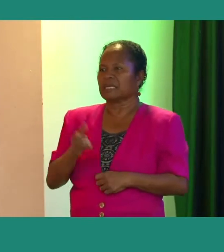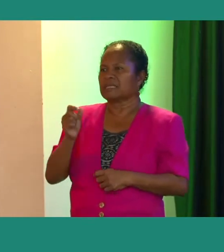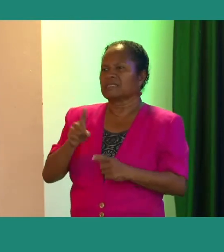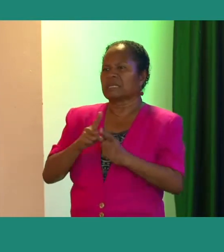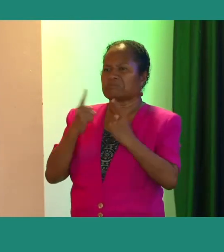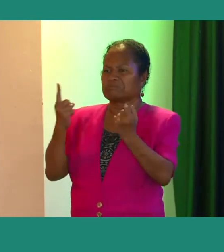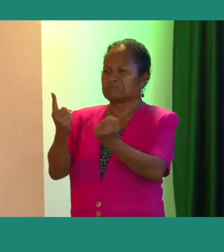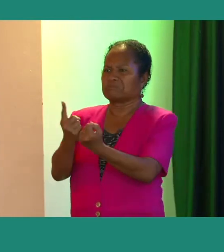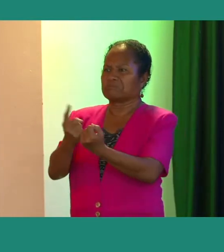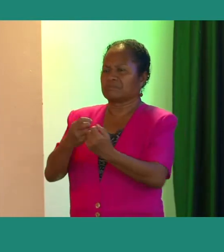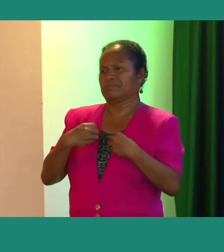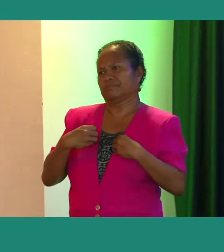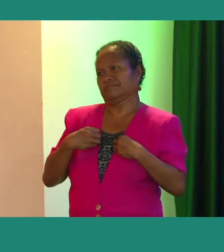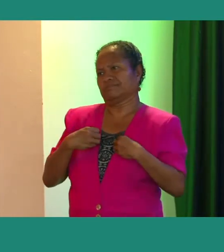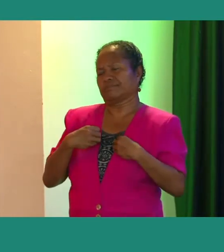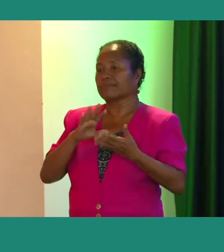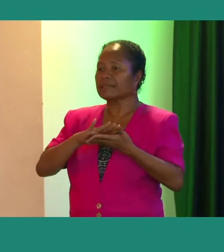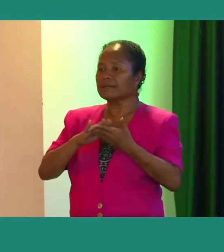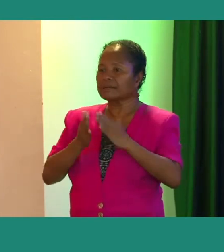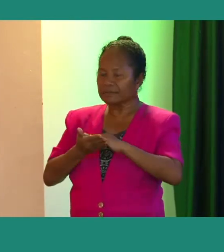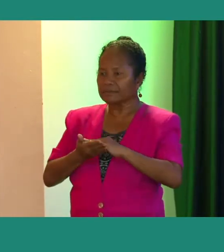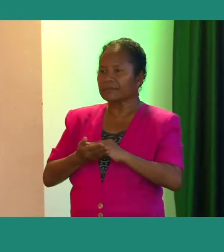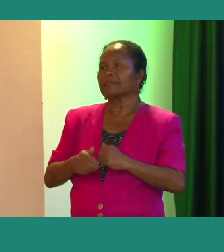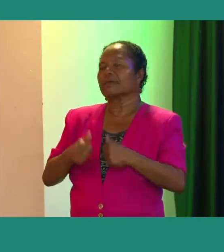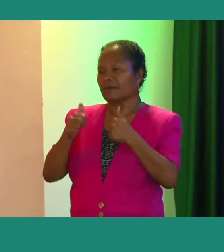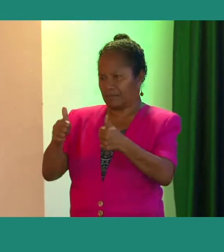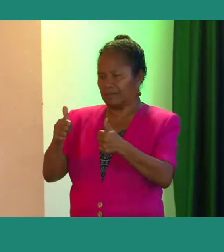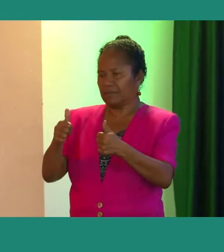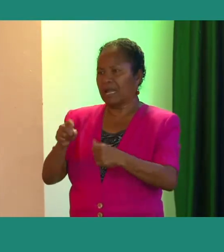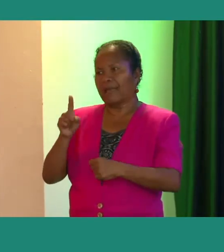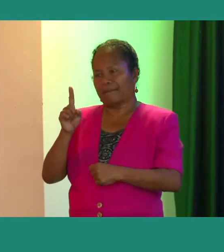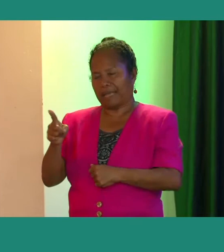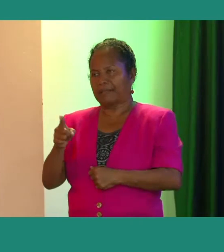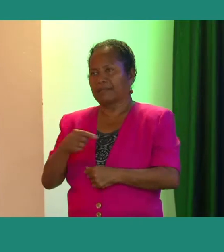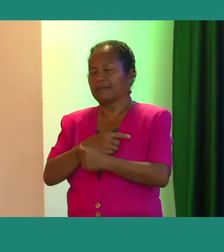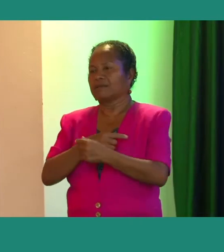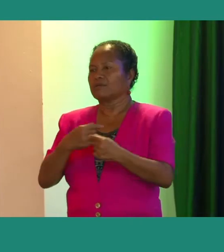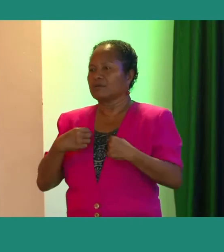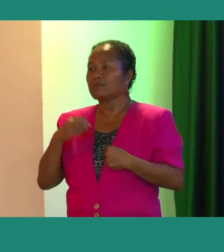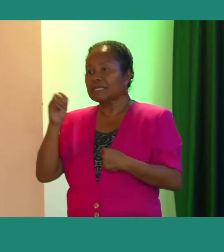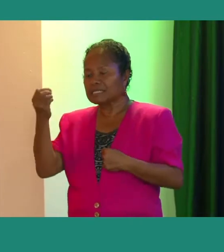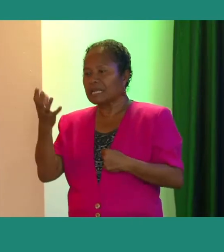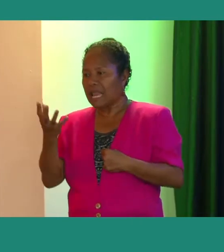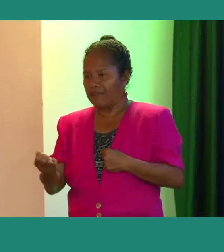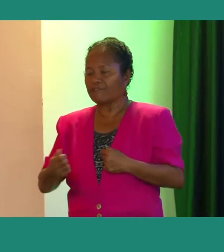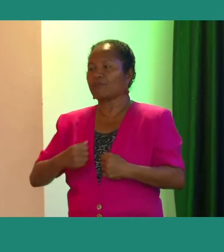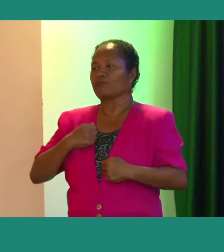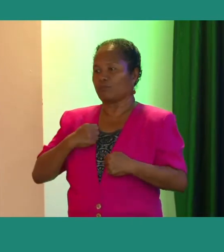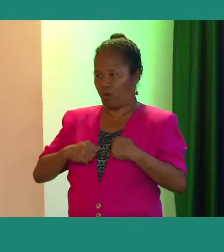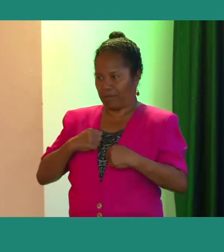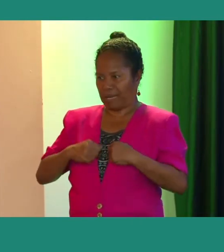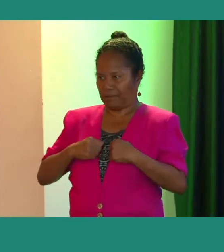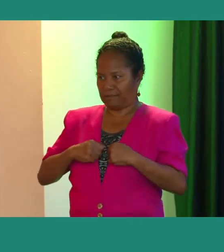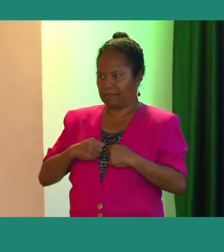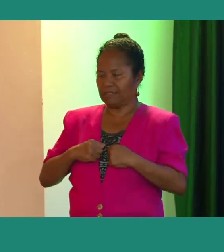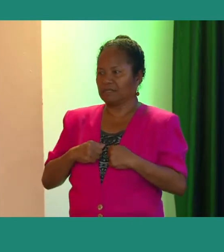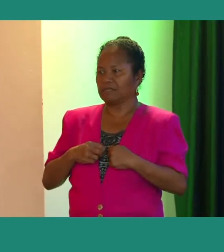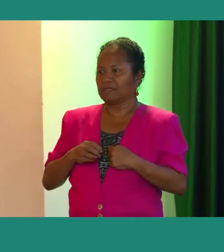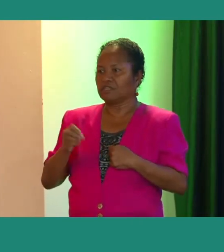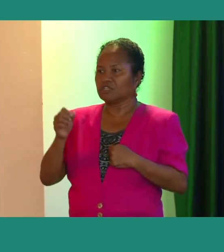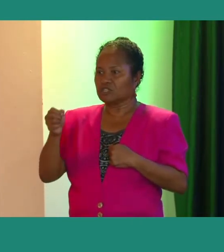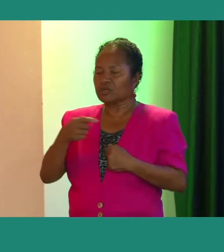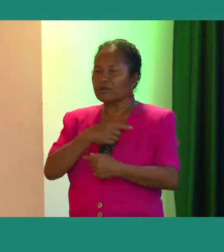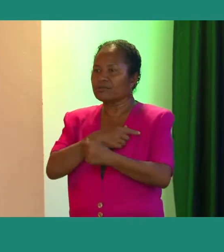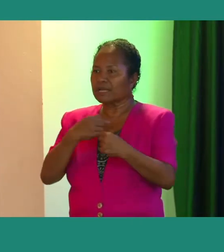business community are doing very well, but there are gaps. And so they created our organisation to assist them with some of